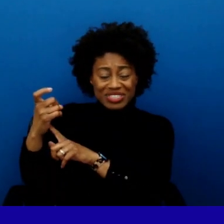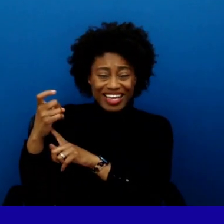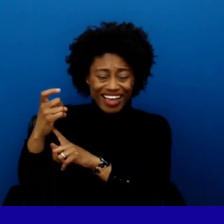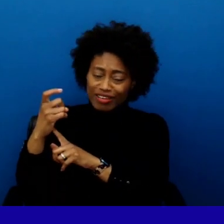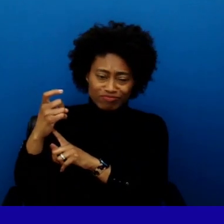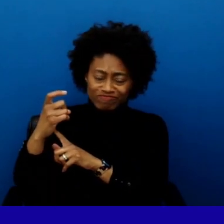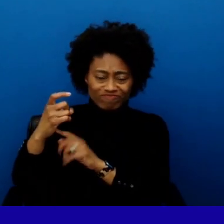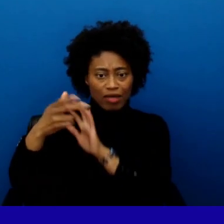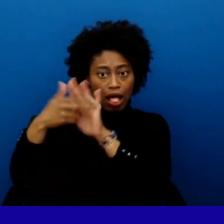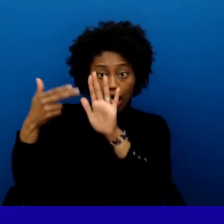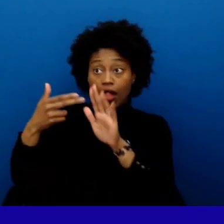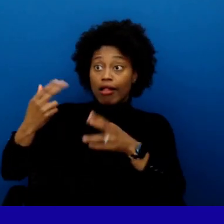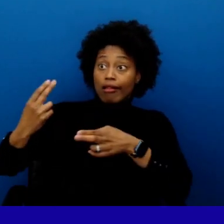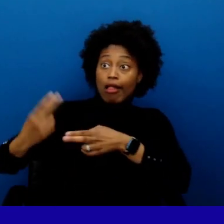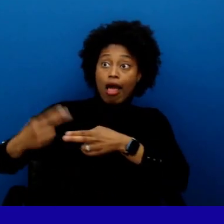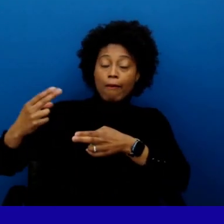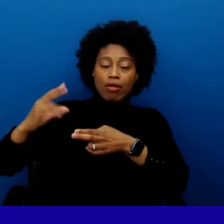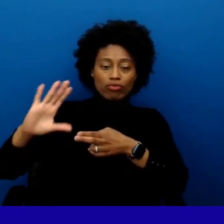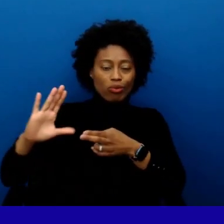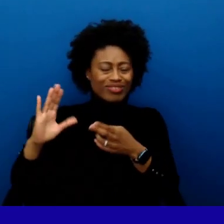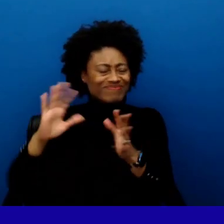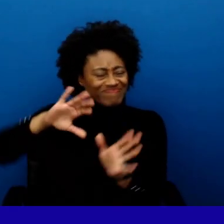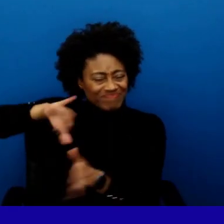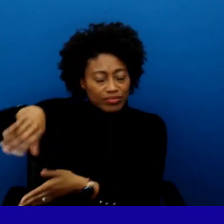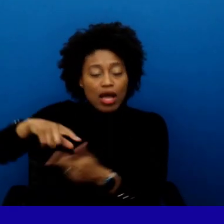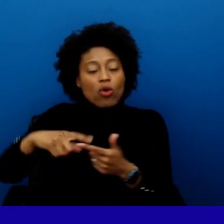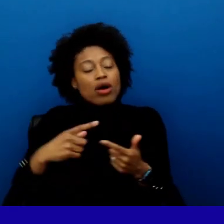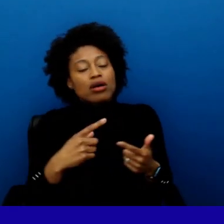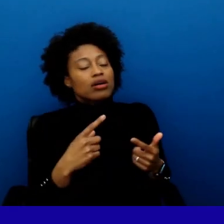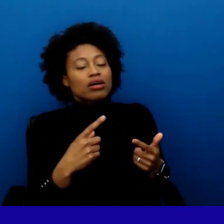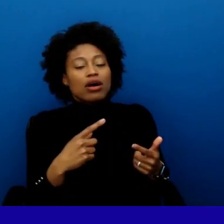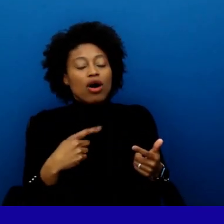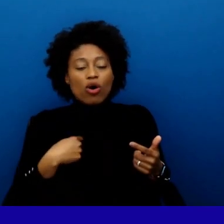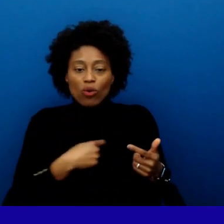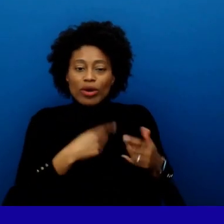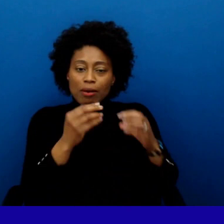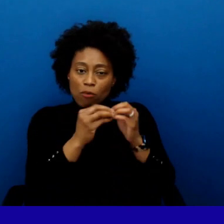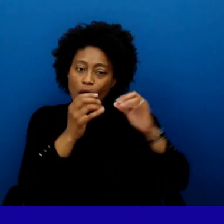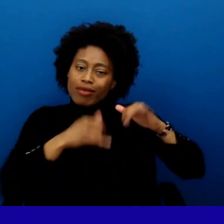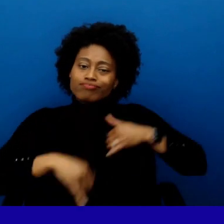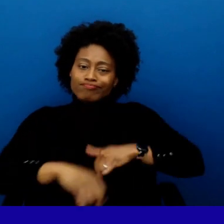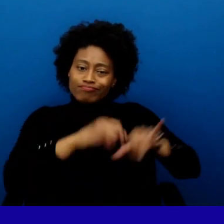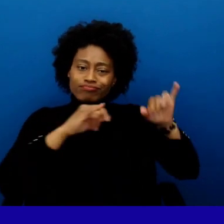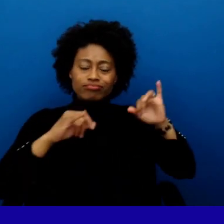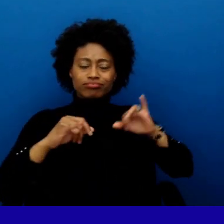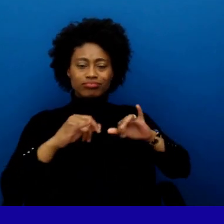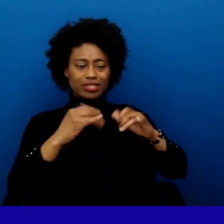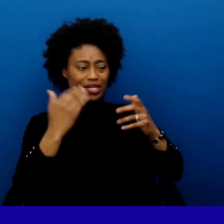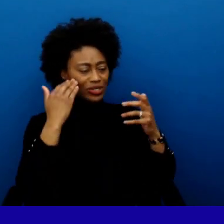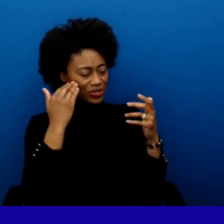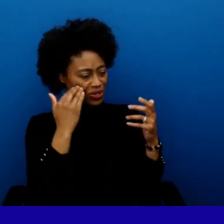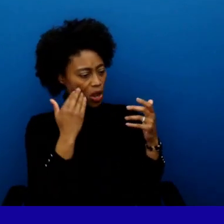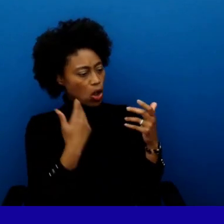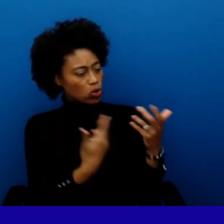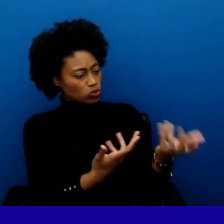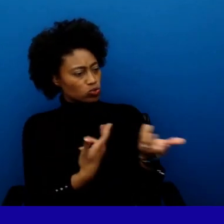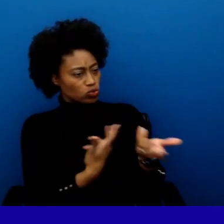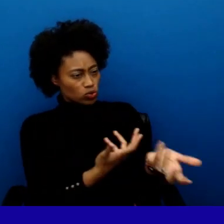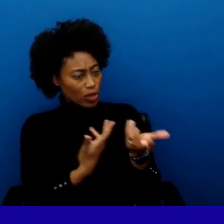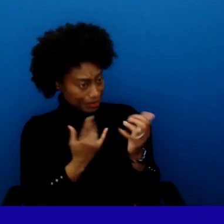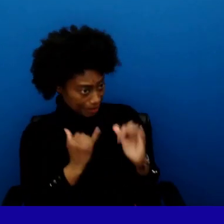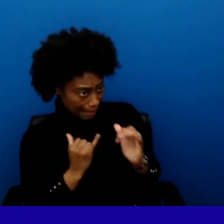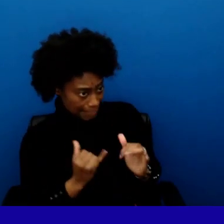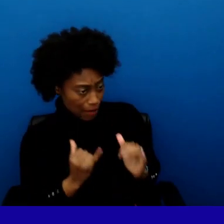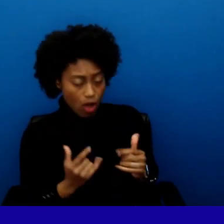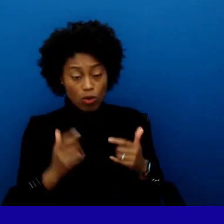right? We have more in common when we look at it from a holistic, universal design rather than I'm just going to focus